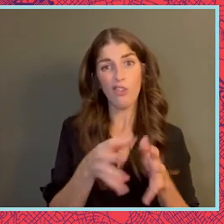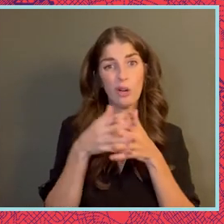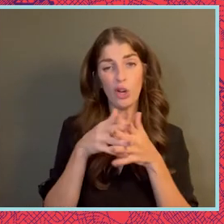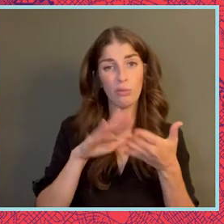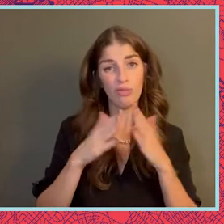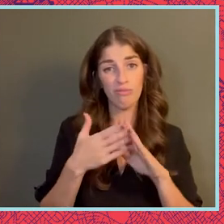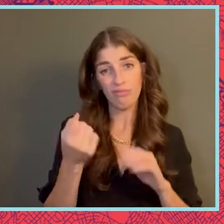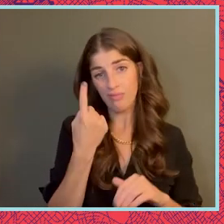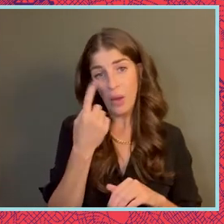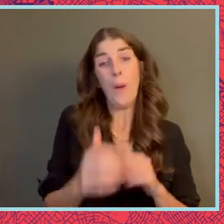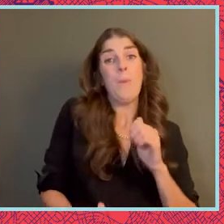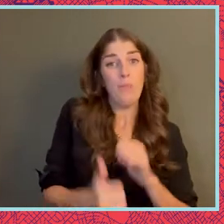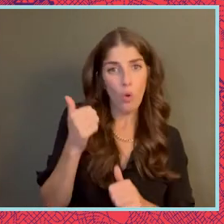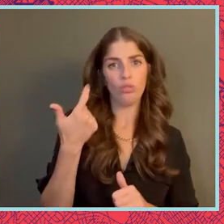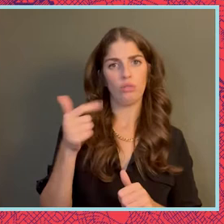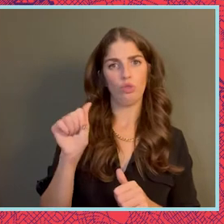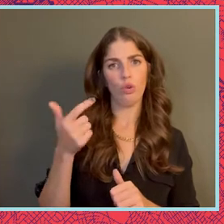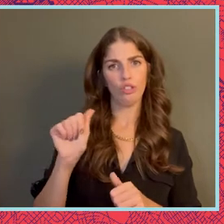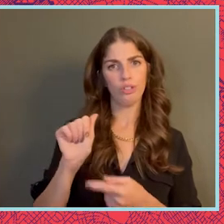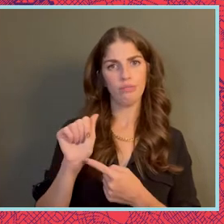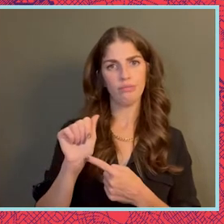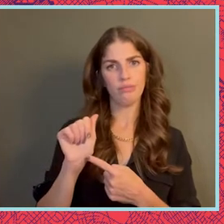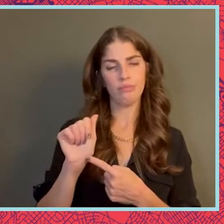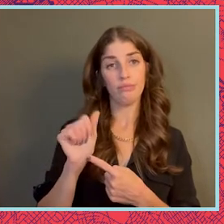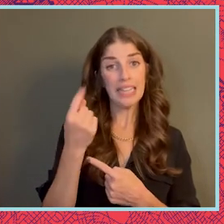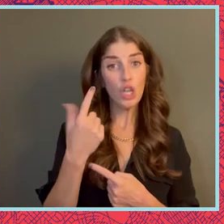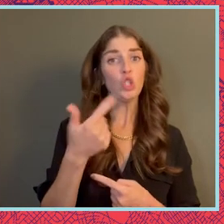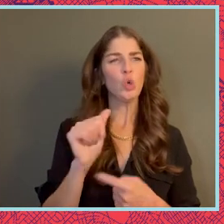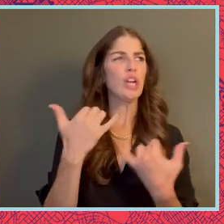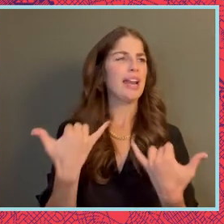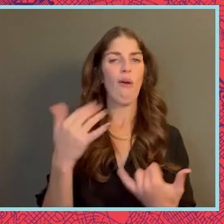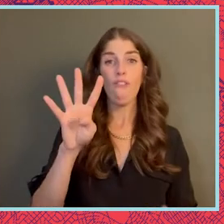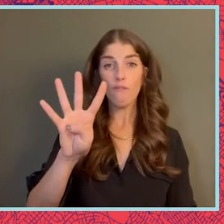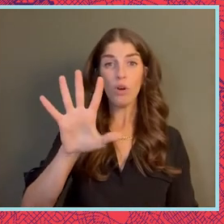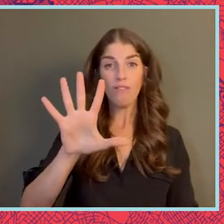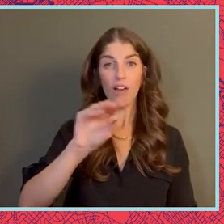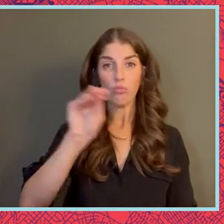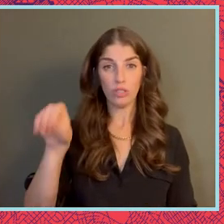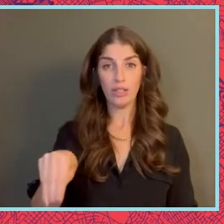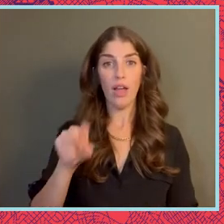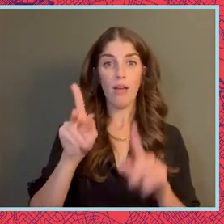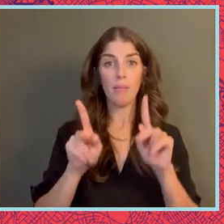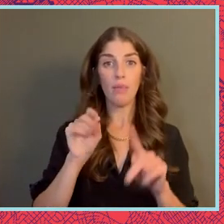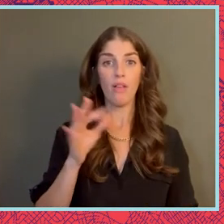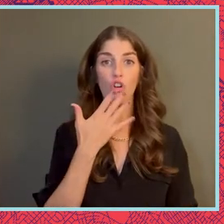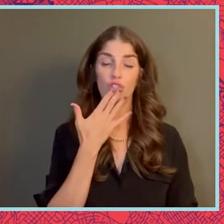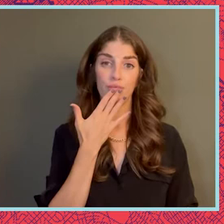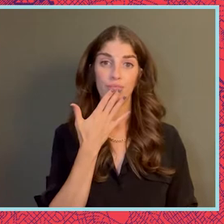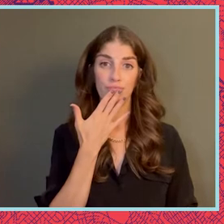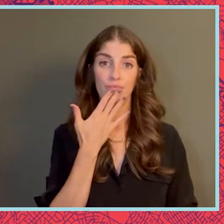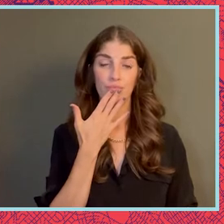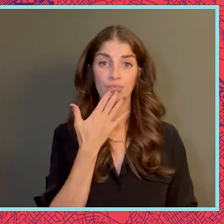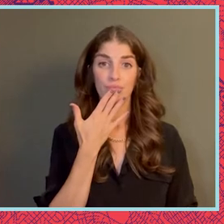communities, and in fact, the majority of Georgians, in fact. Georgia is now 45% people of color